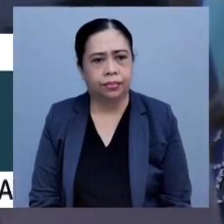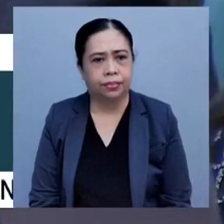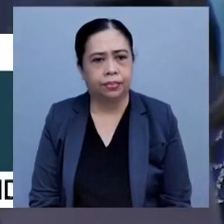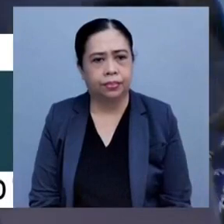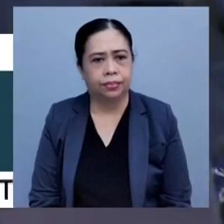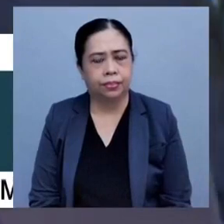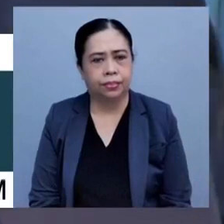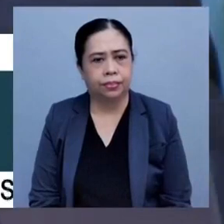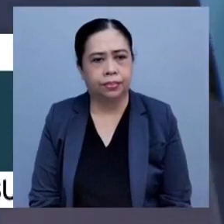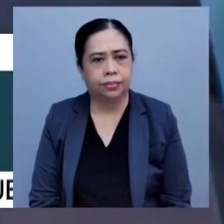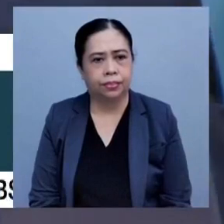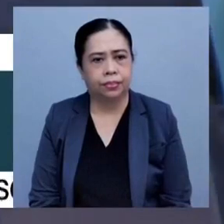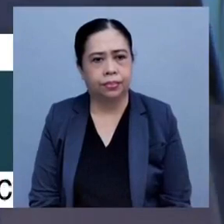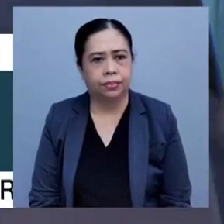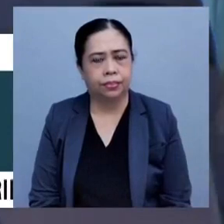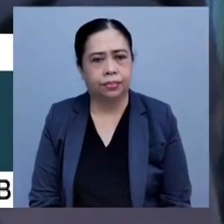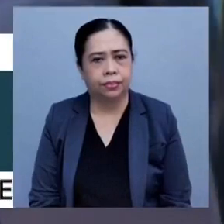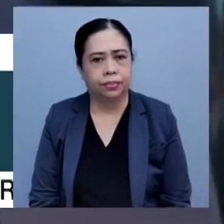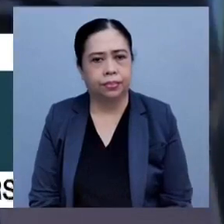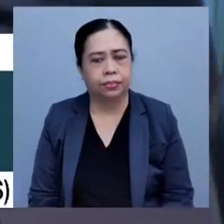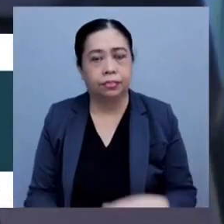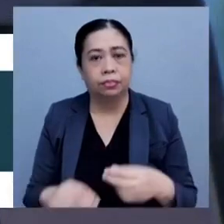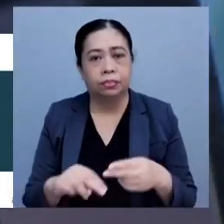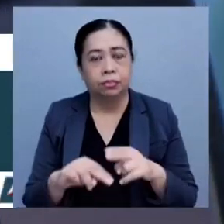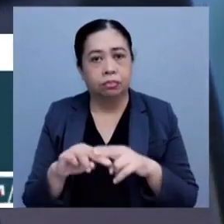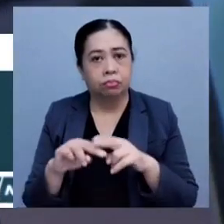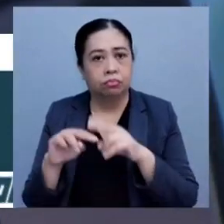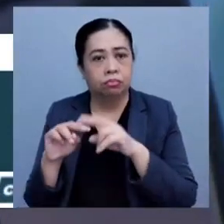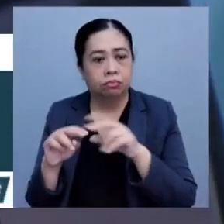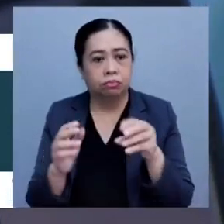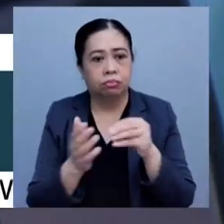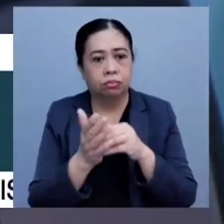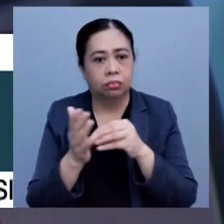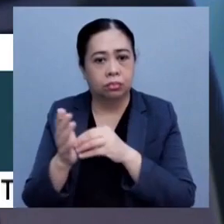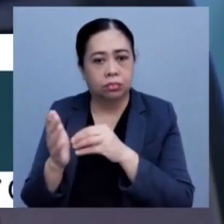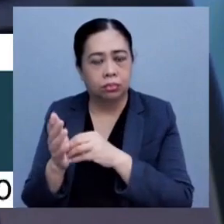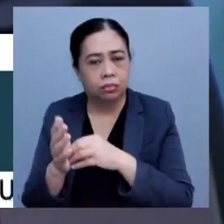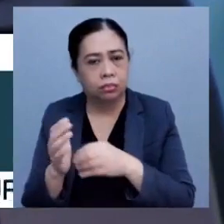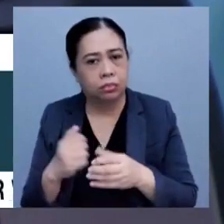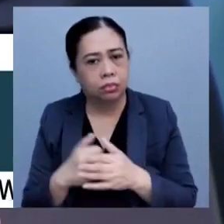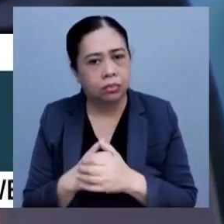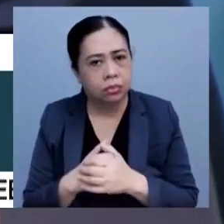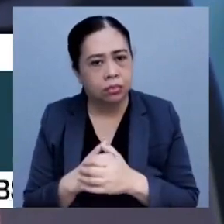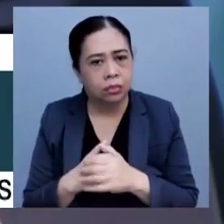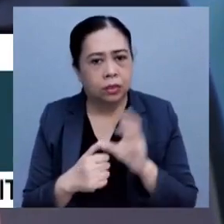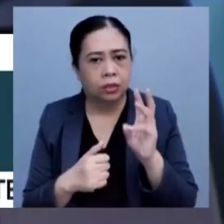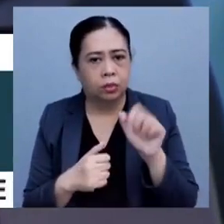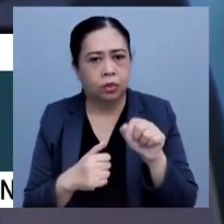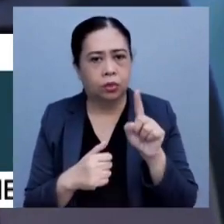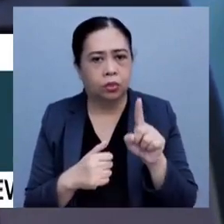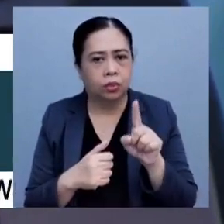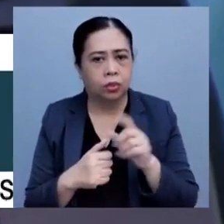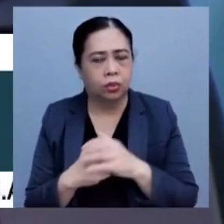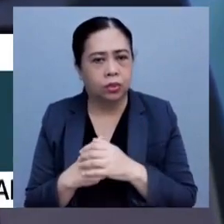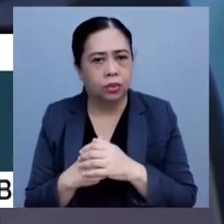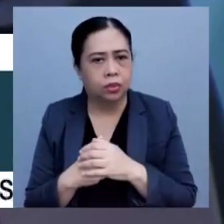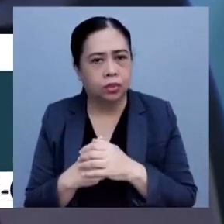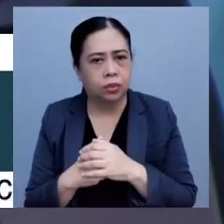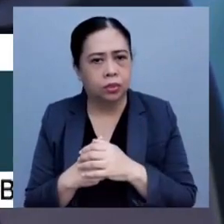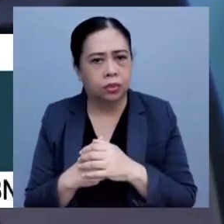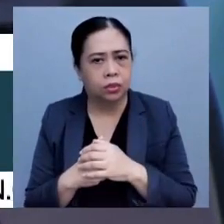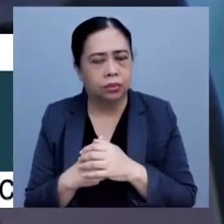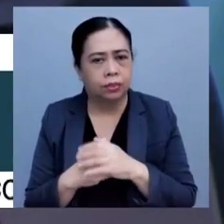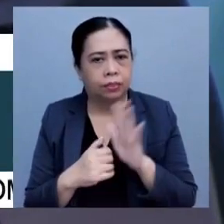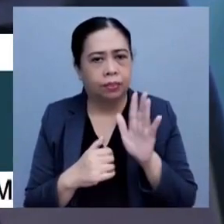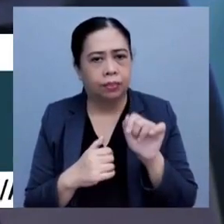of 61.4%. And with our deficit program down to 6.1% this year and